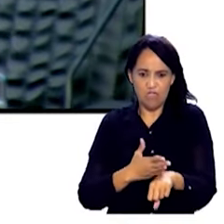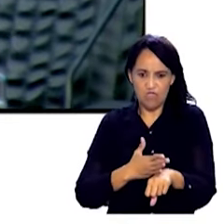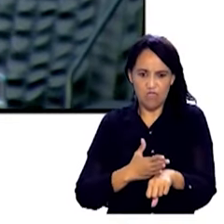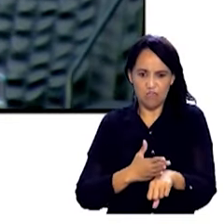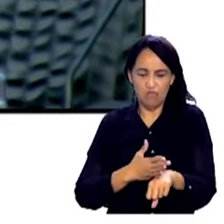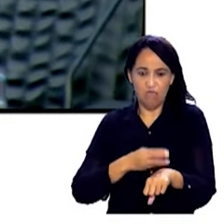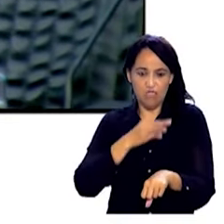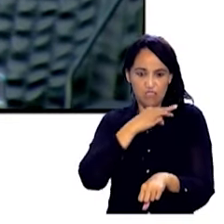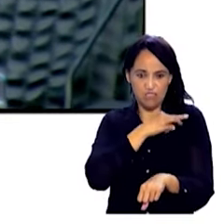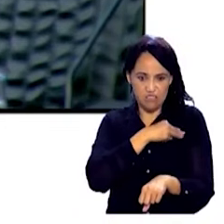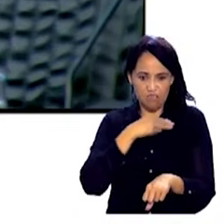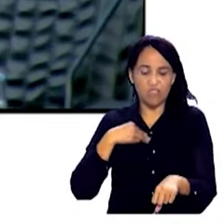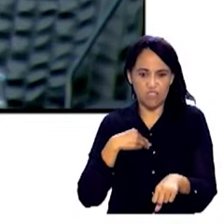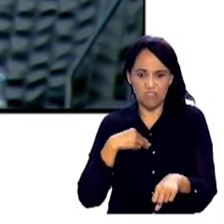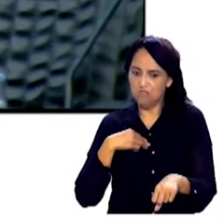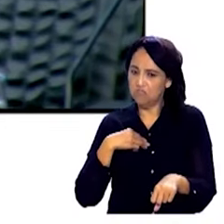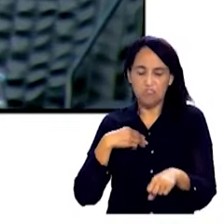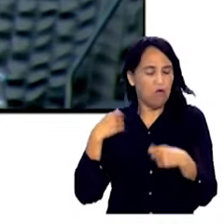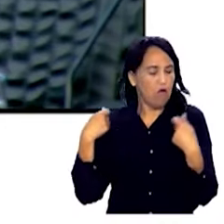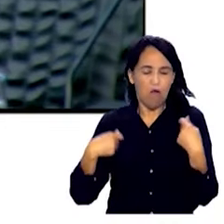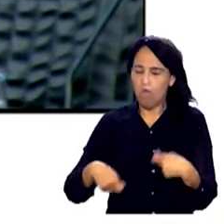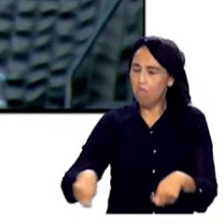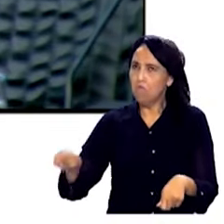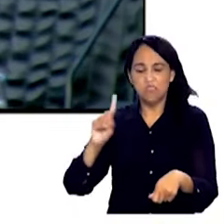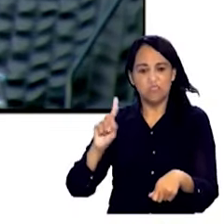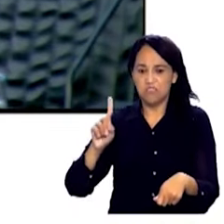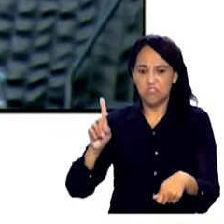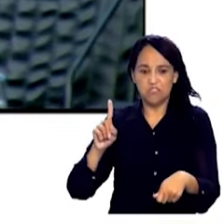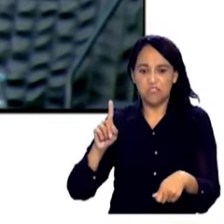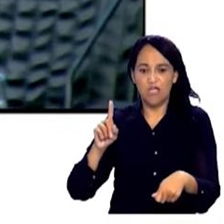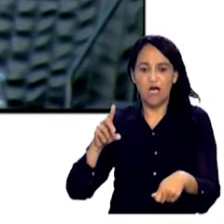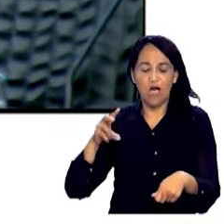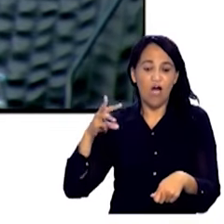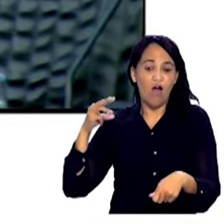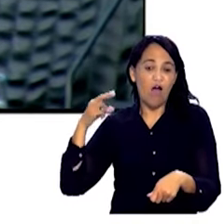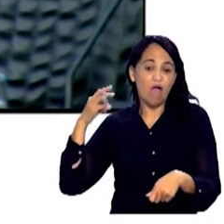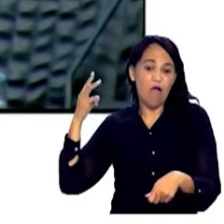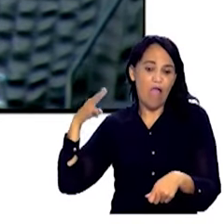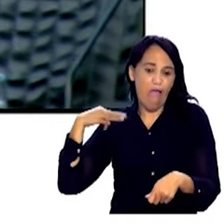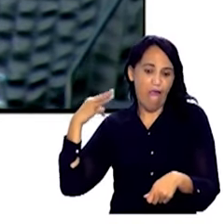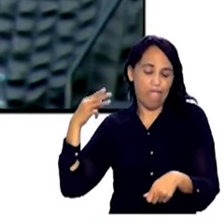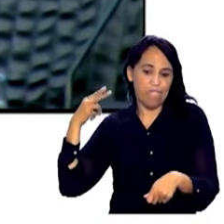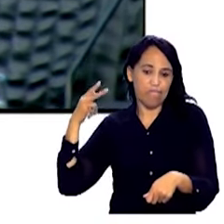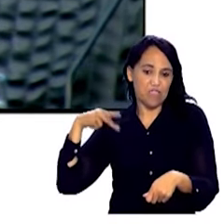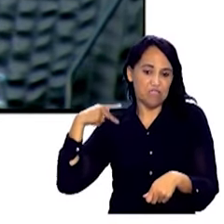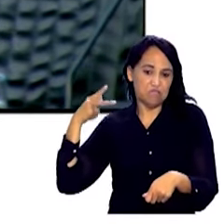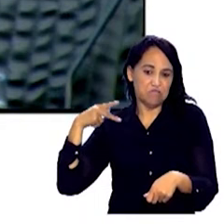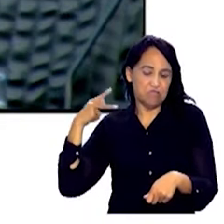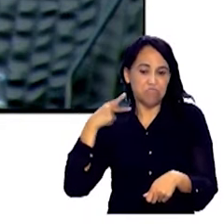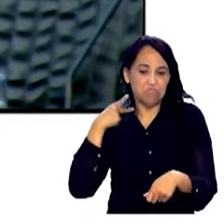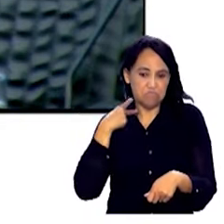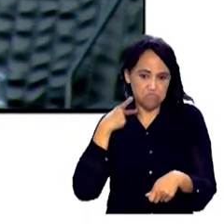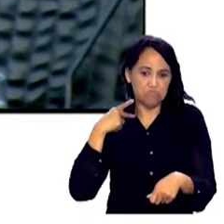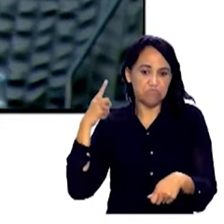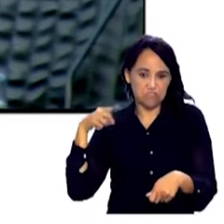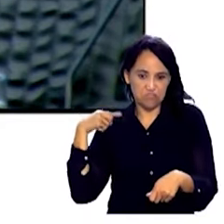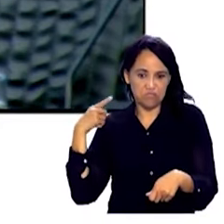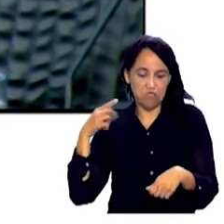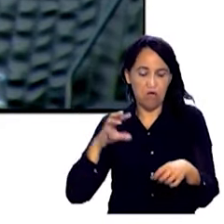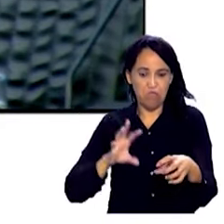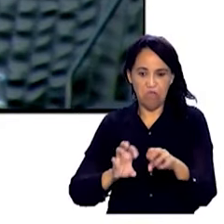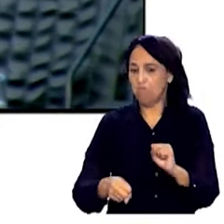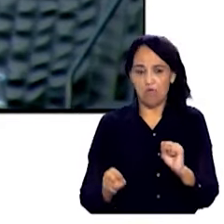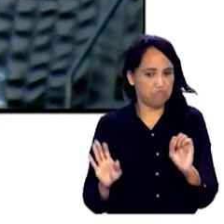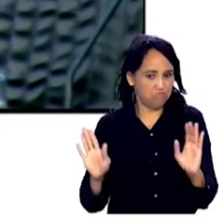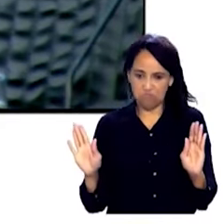of the most Famous justices Earl Warren enlisted in the Army right After Law School and then held mostly political Offices before Being